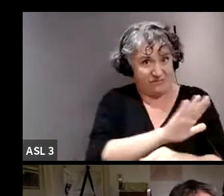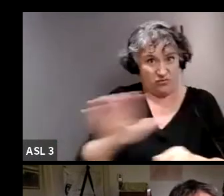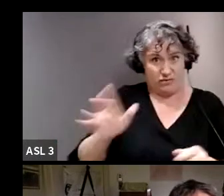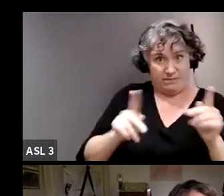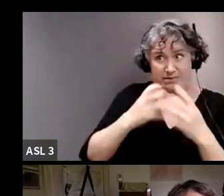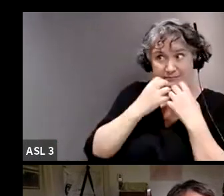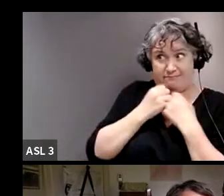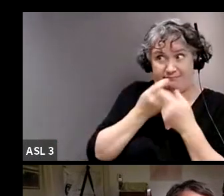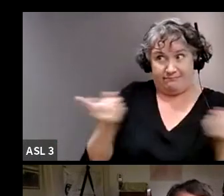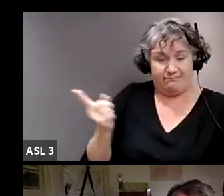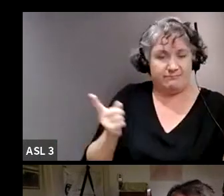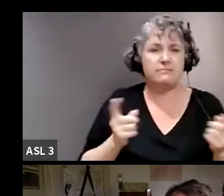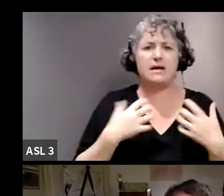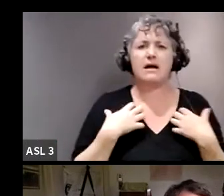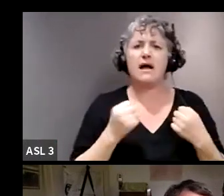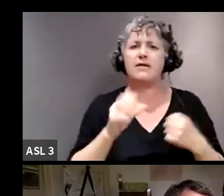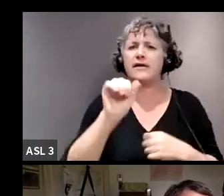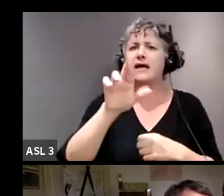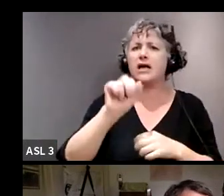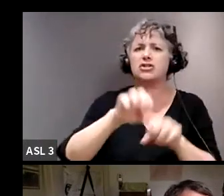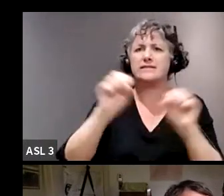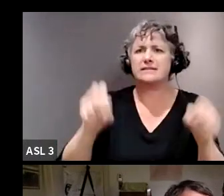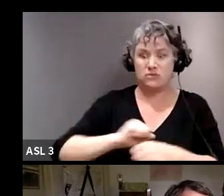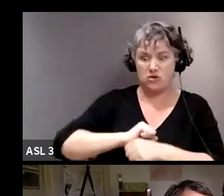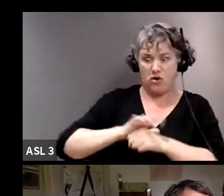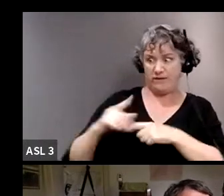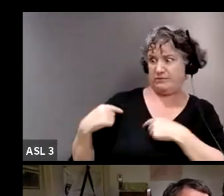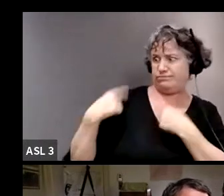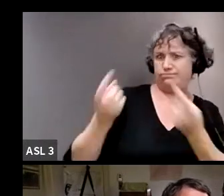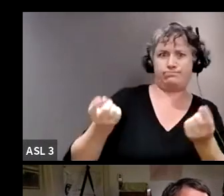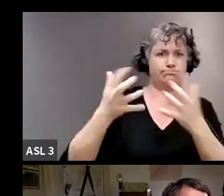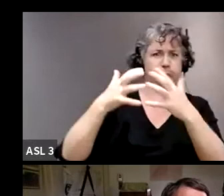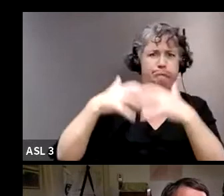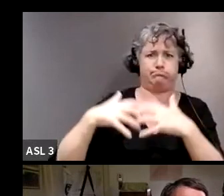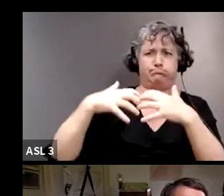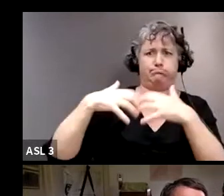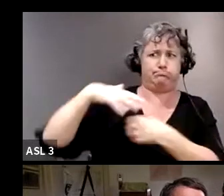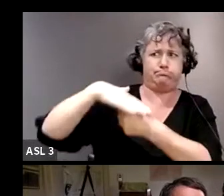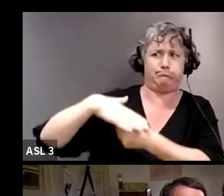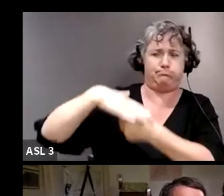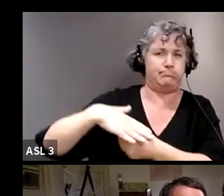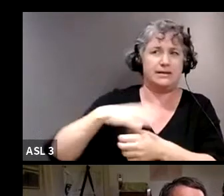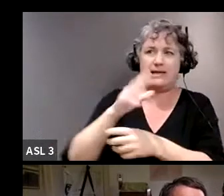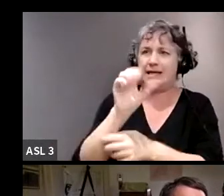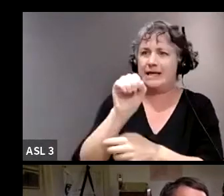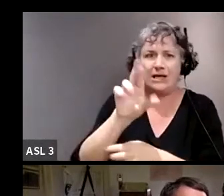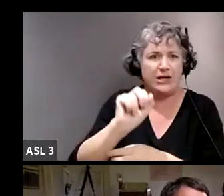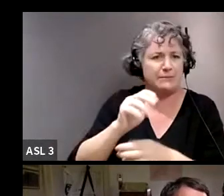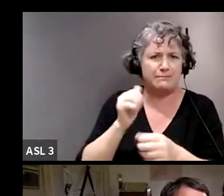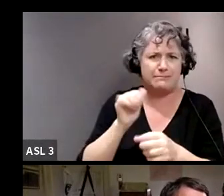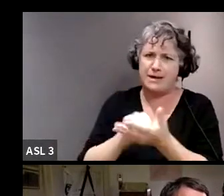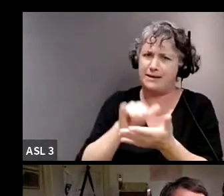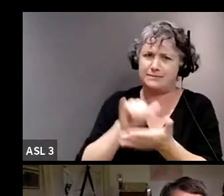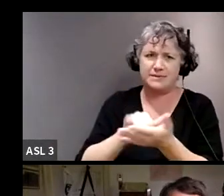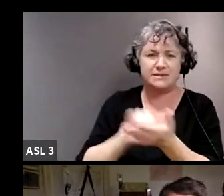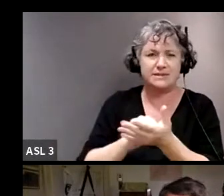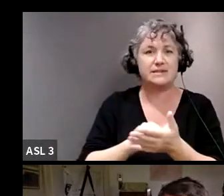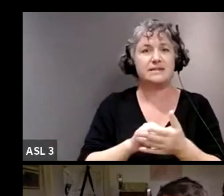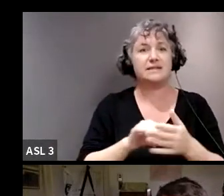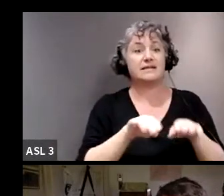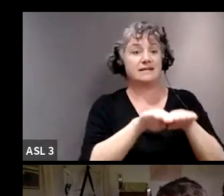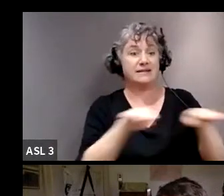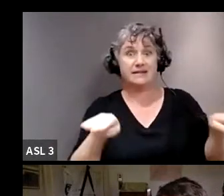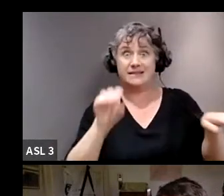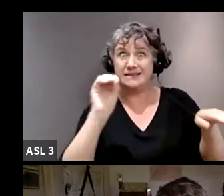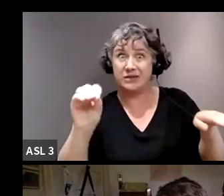others that our health care system is crumbling and people are unable to get the care that they need as we hit level zero more than once a day in the city it is not acceptable to